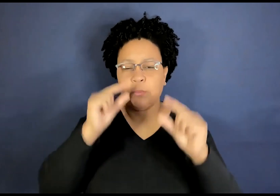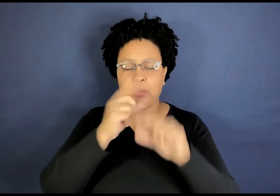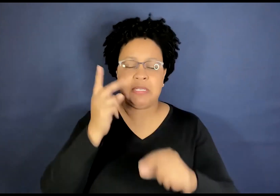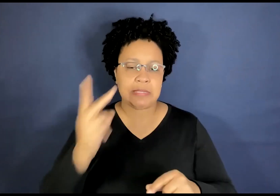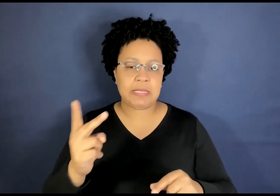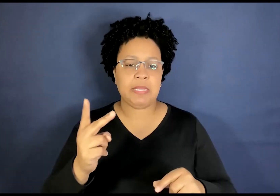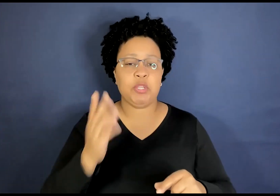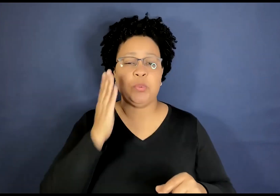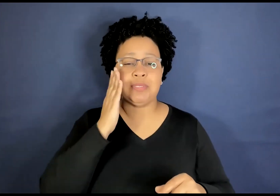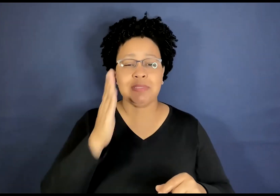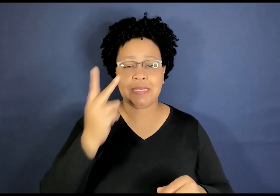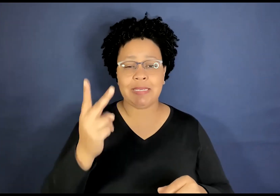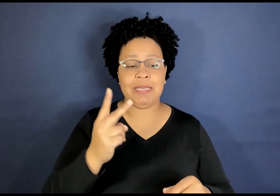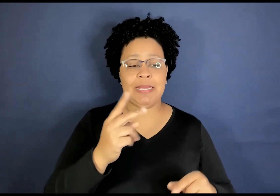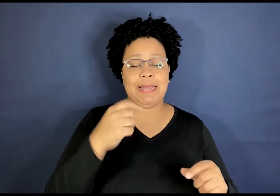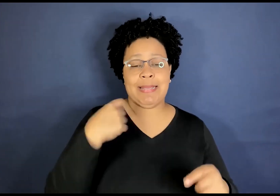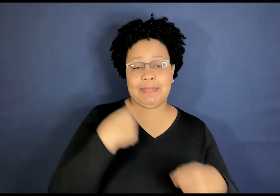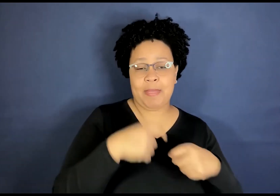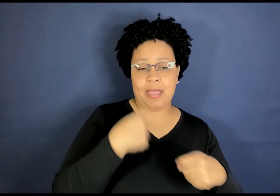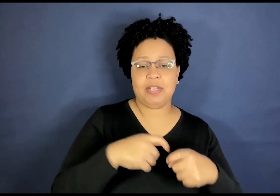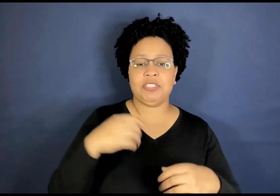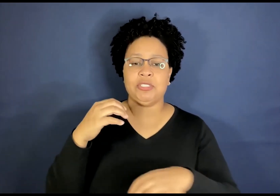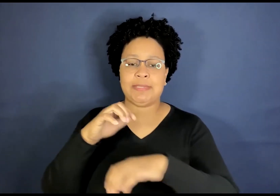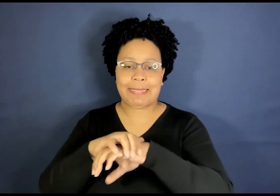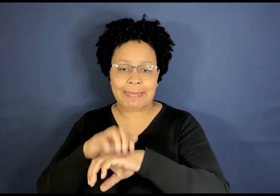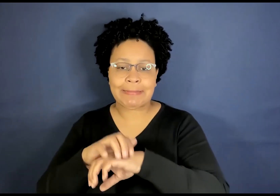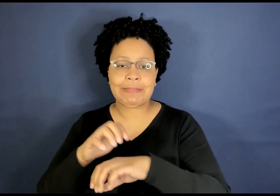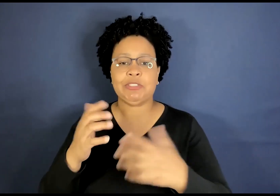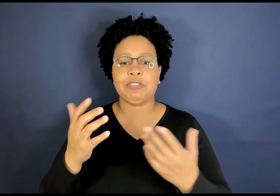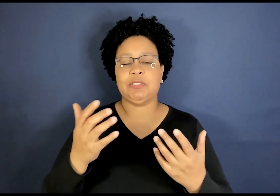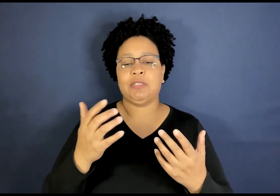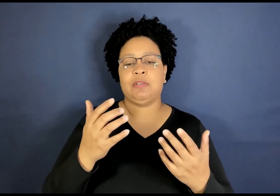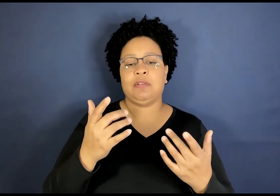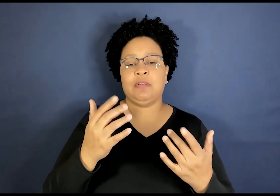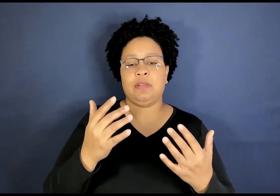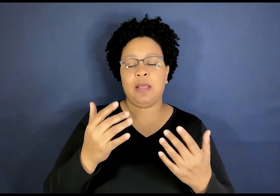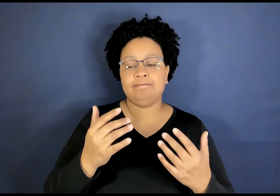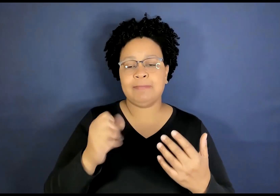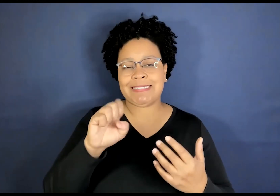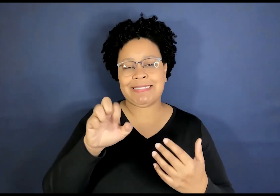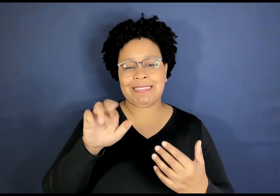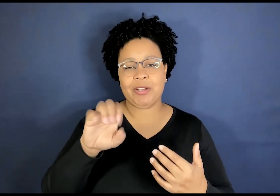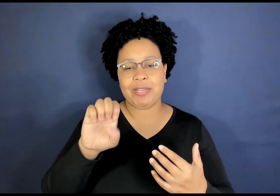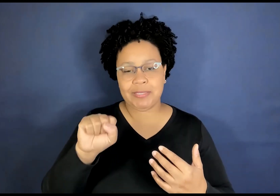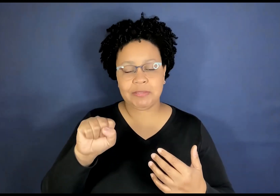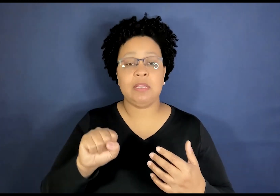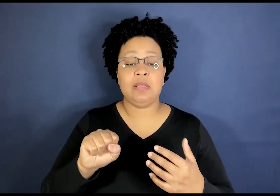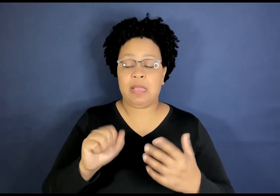series in English and in Spanish where we have videotaped and made a series on how families